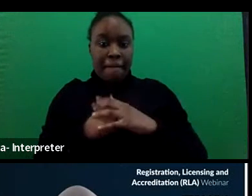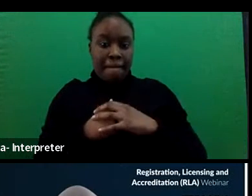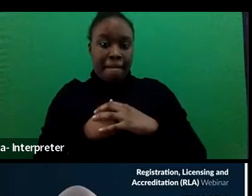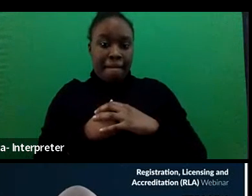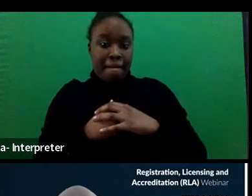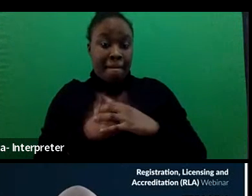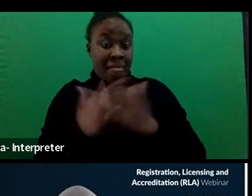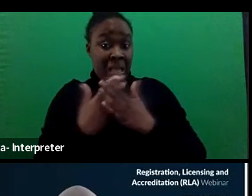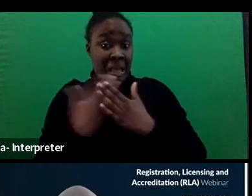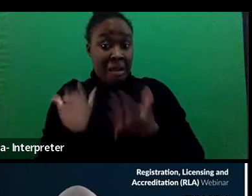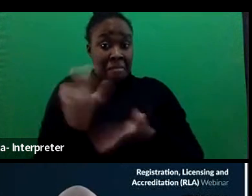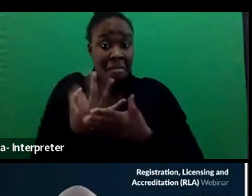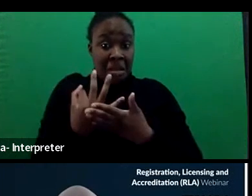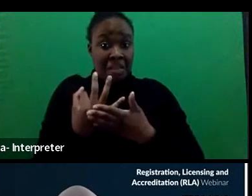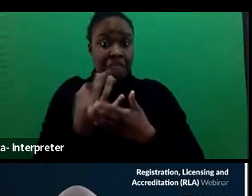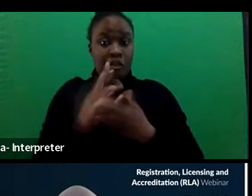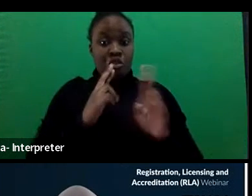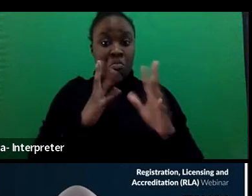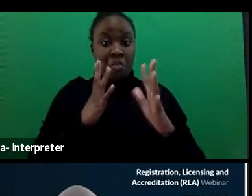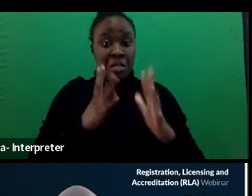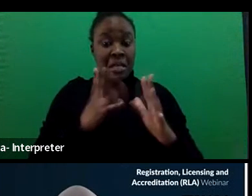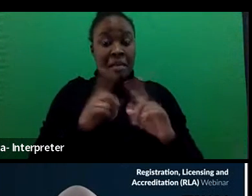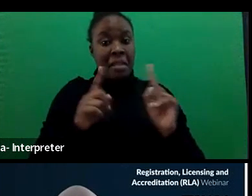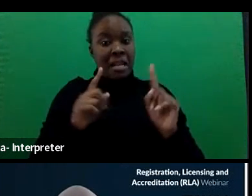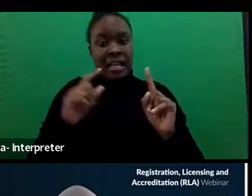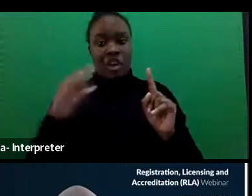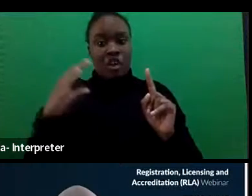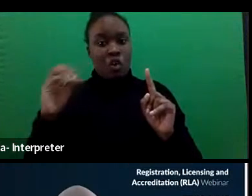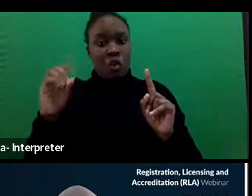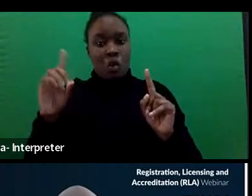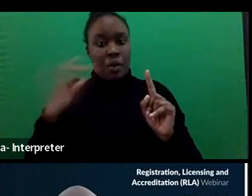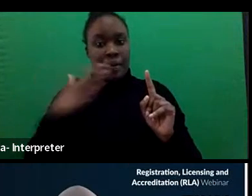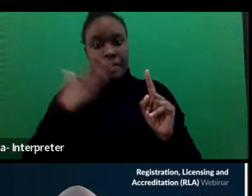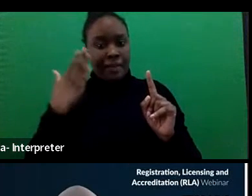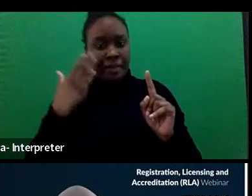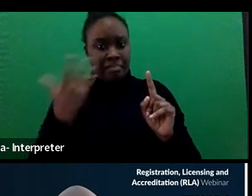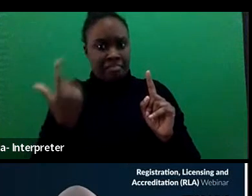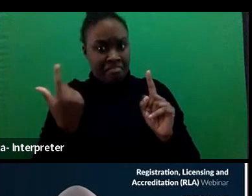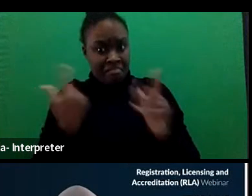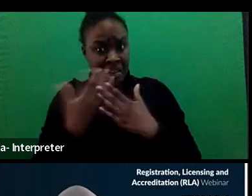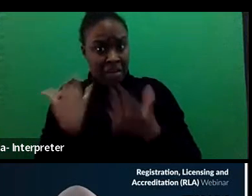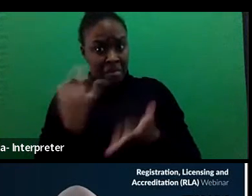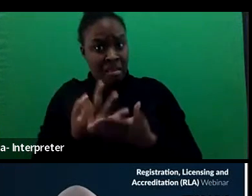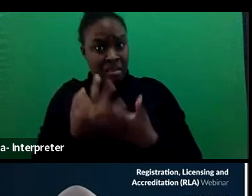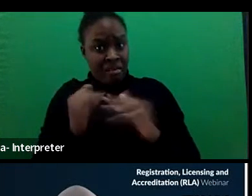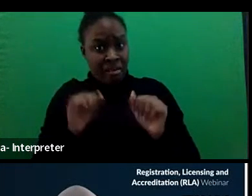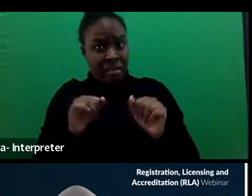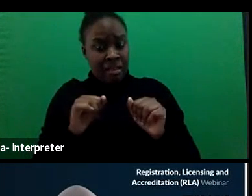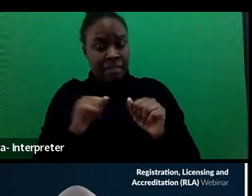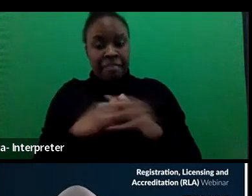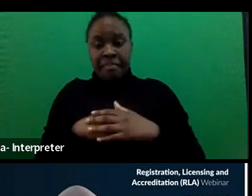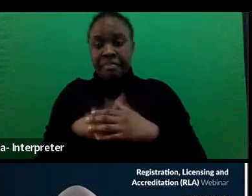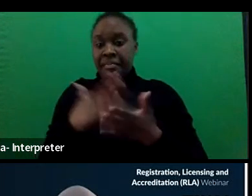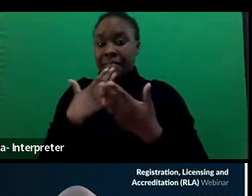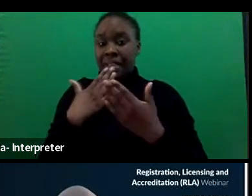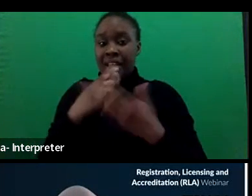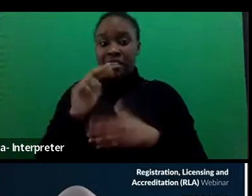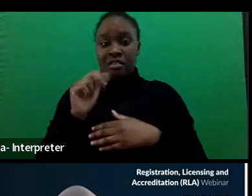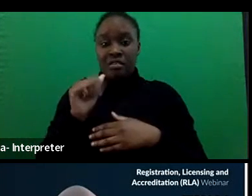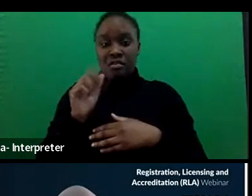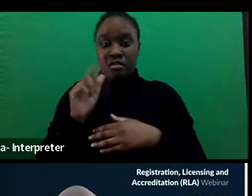I apply for reporting if I don't have a customs code? Andre, over to you. Yeah, thanks, Nora.